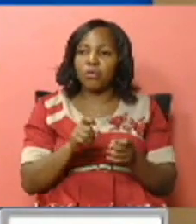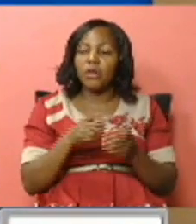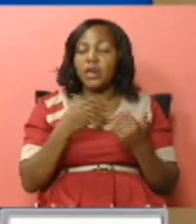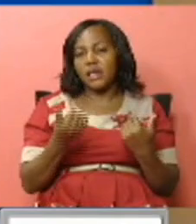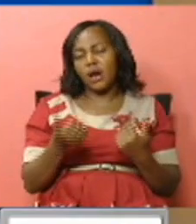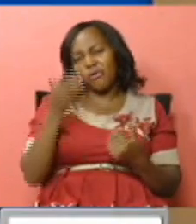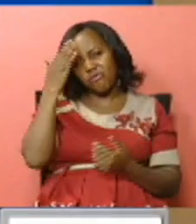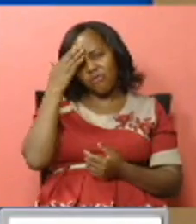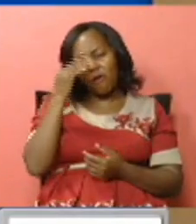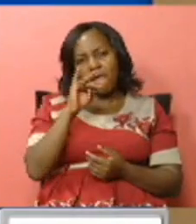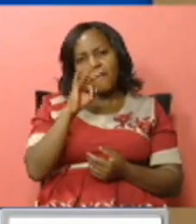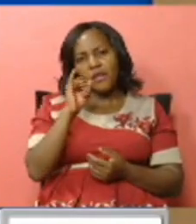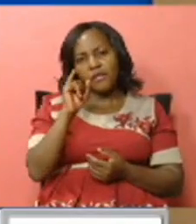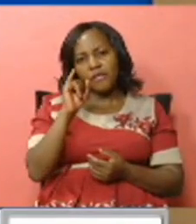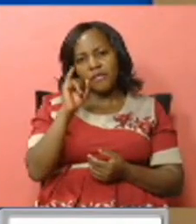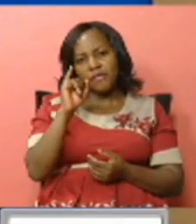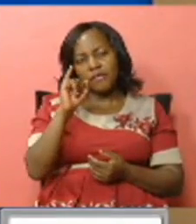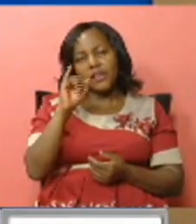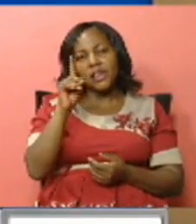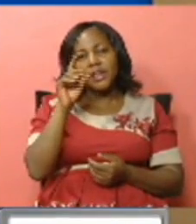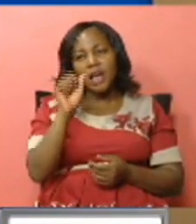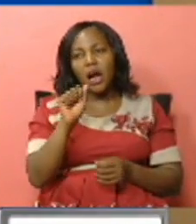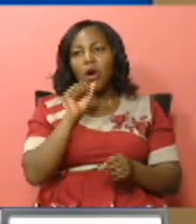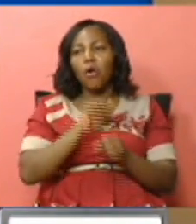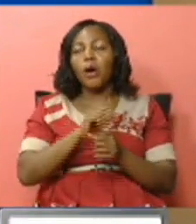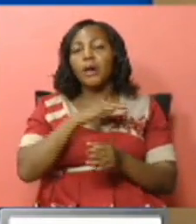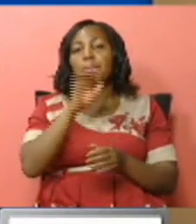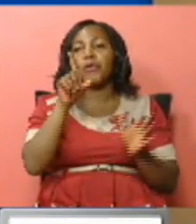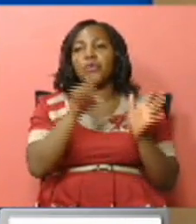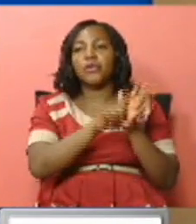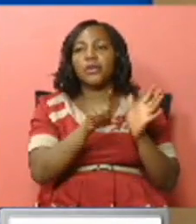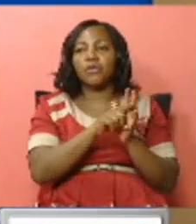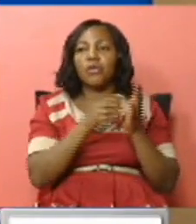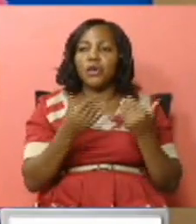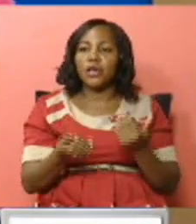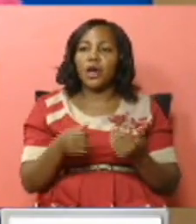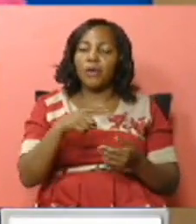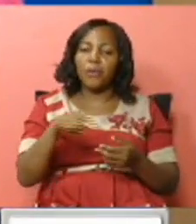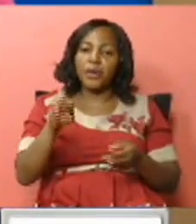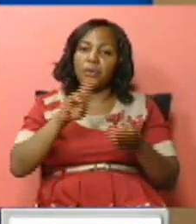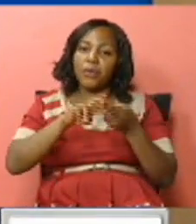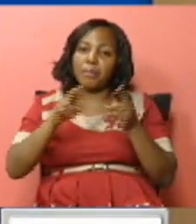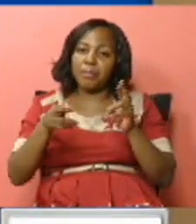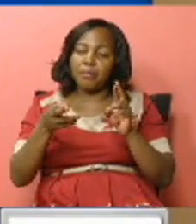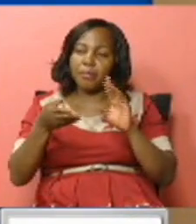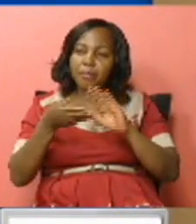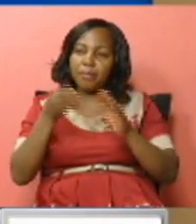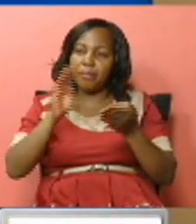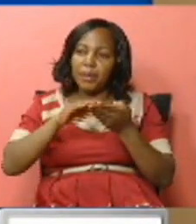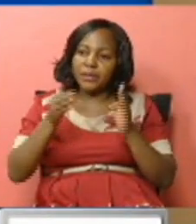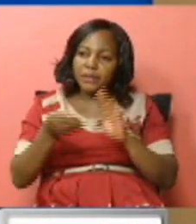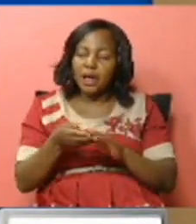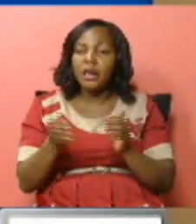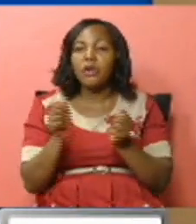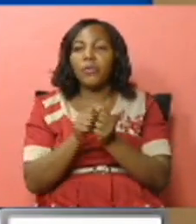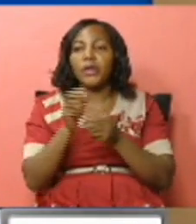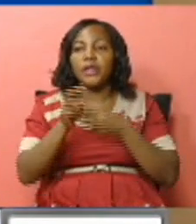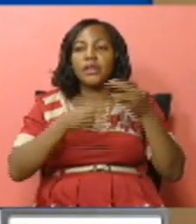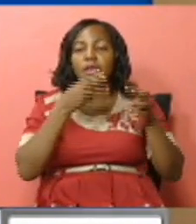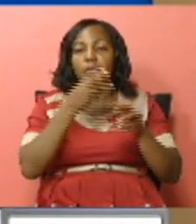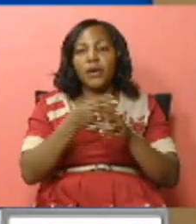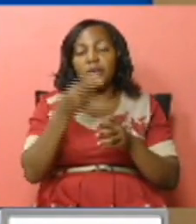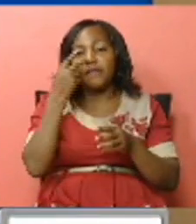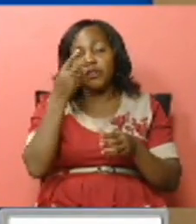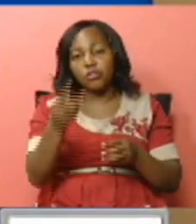FIDA is basically a legal aid provider. We partner with, for example, Refugee Law Project, World Vision, to be able that they